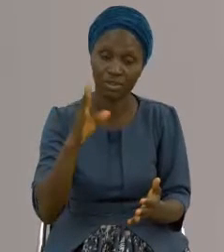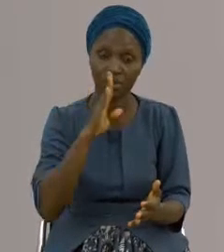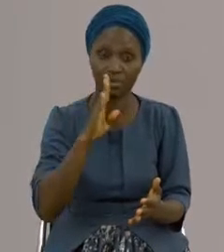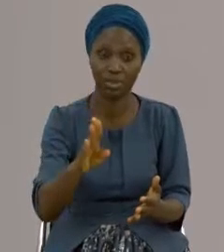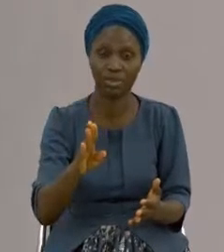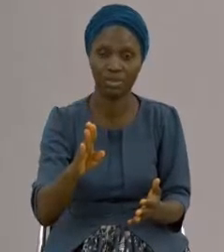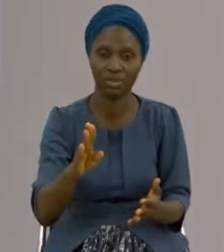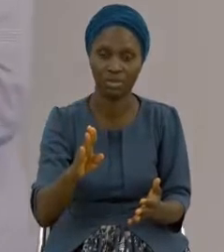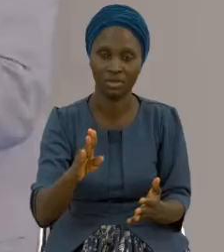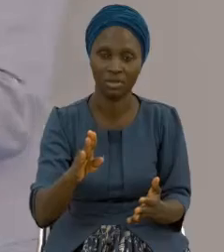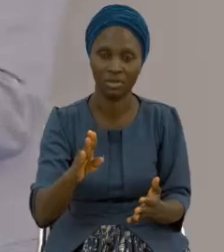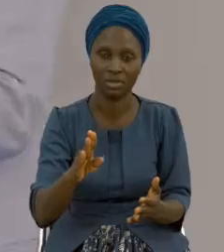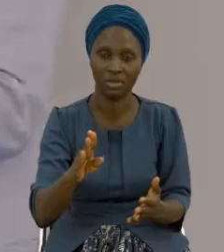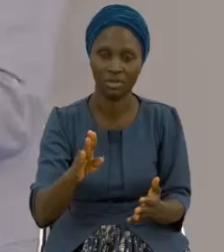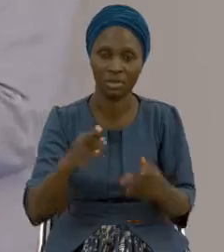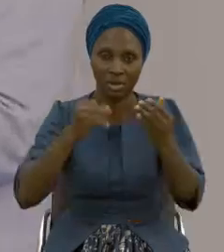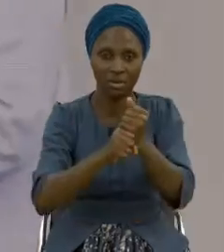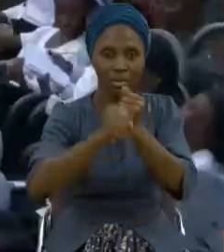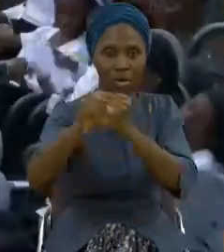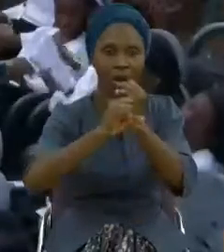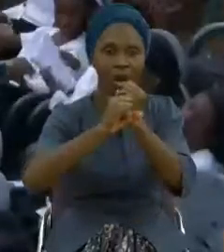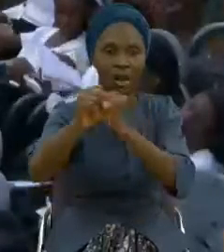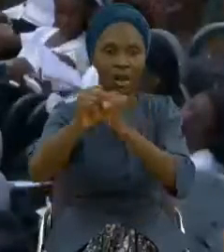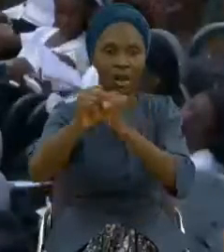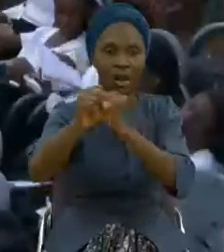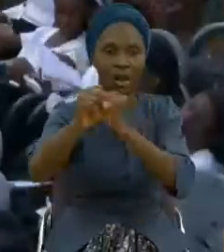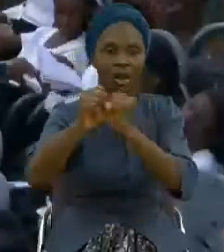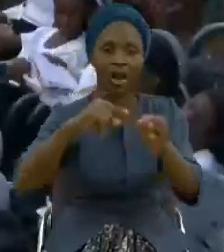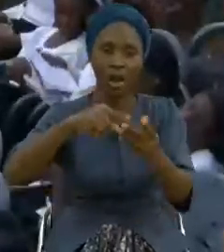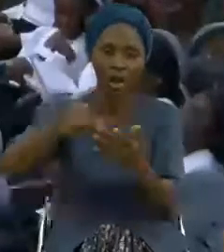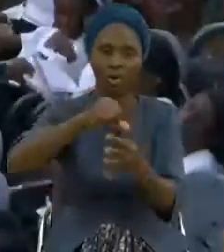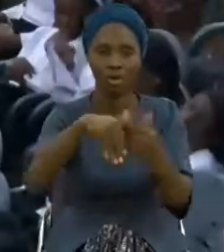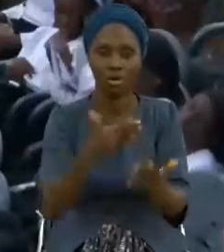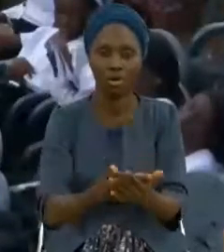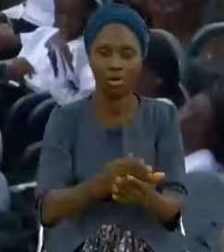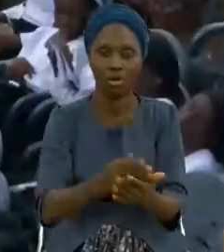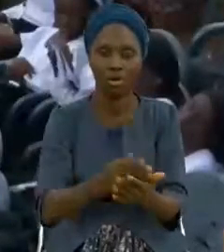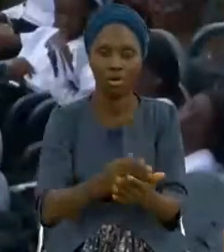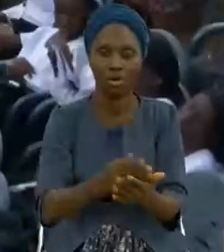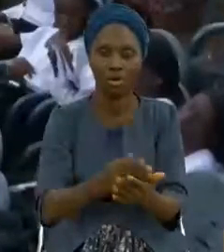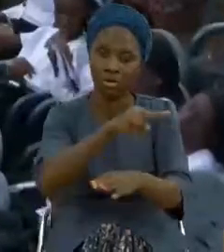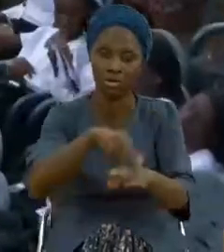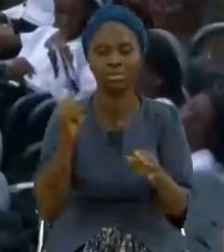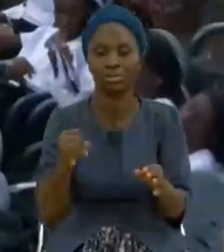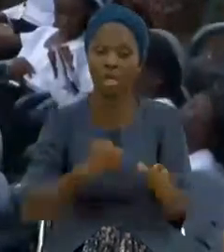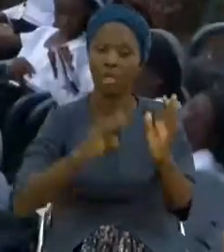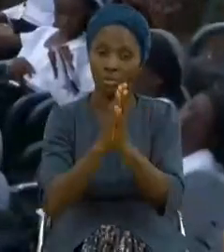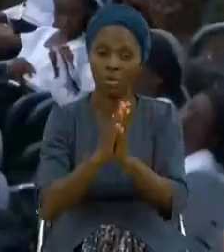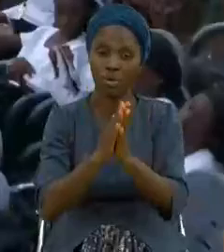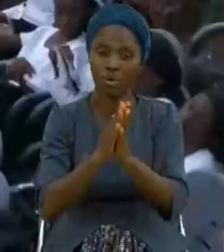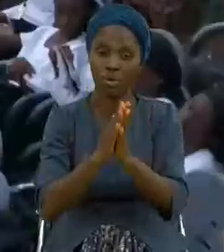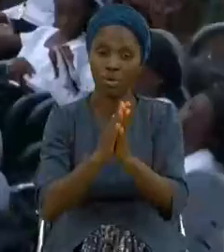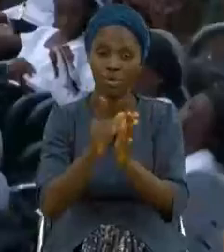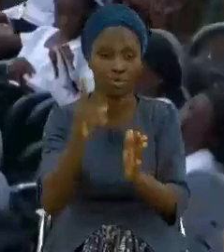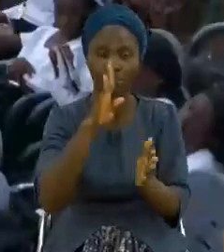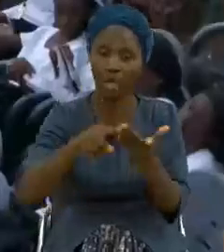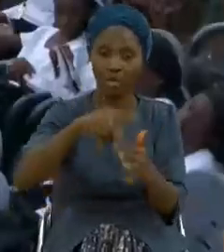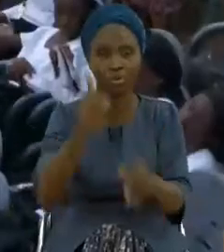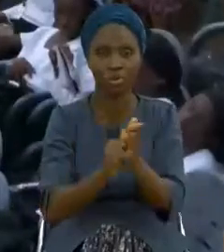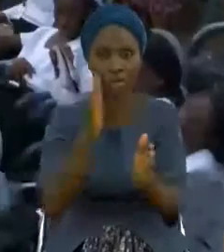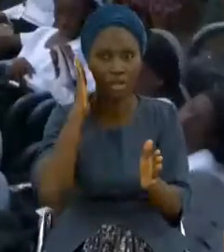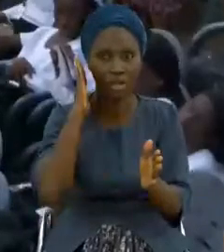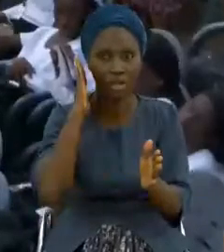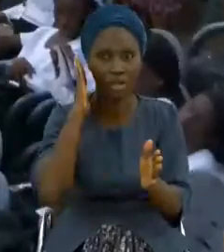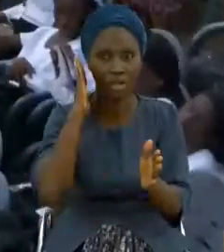nations. I pray you'll be a participant. Amen. Among the people that are taking the gospel to